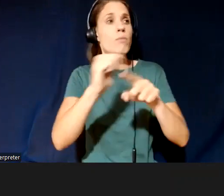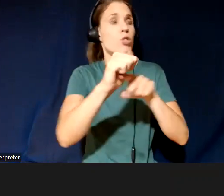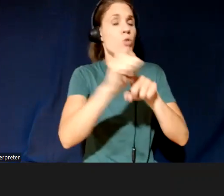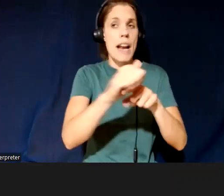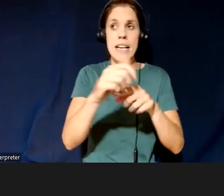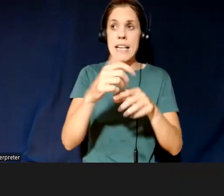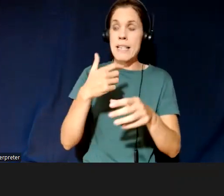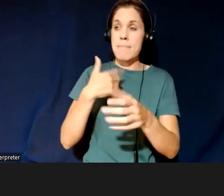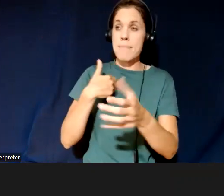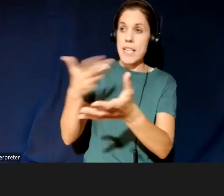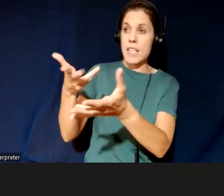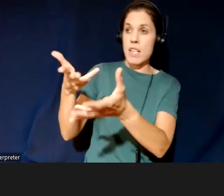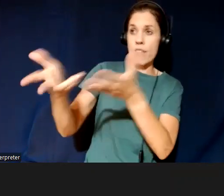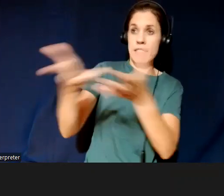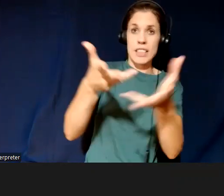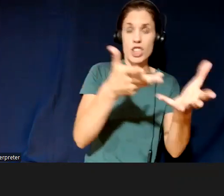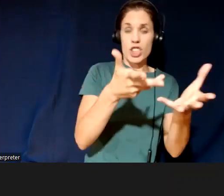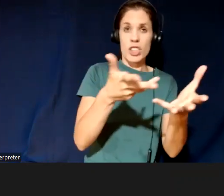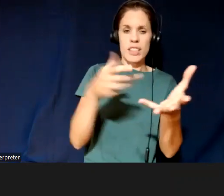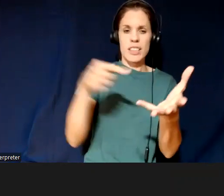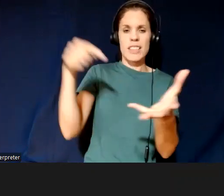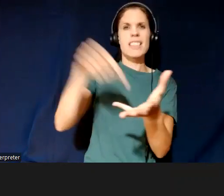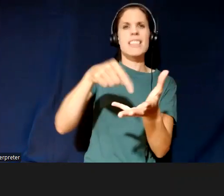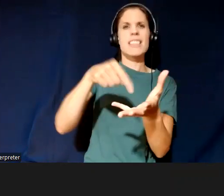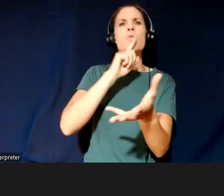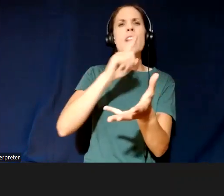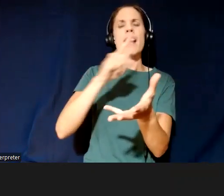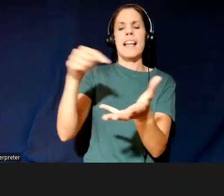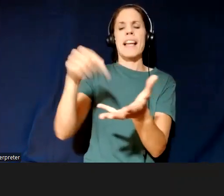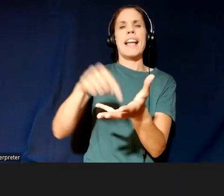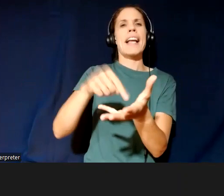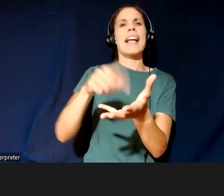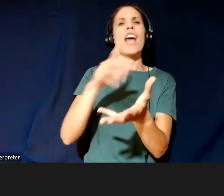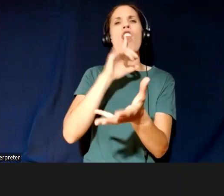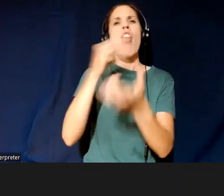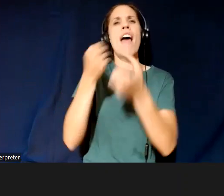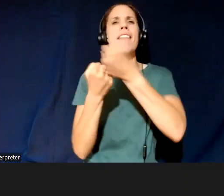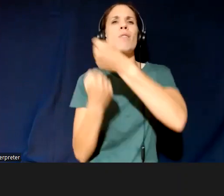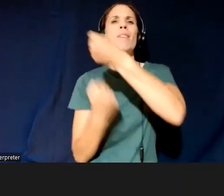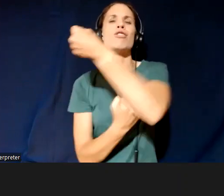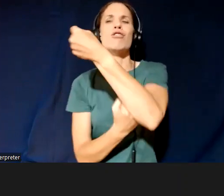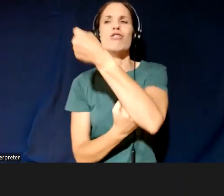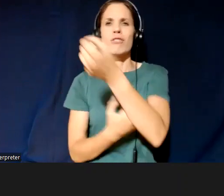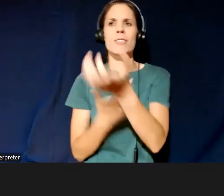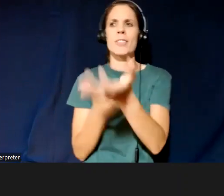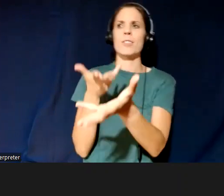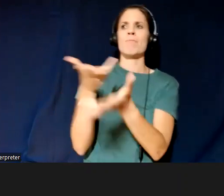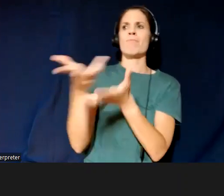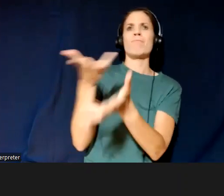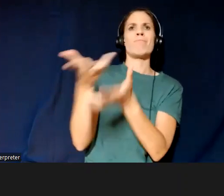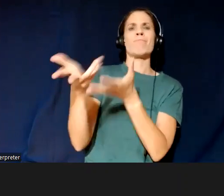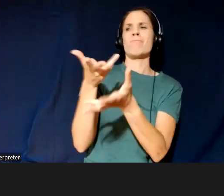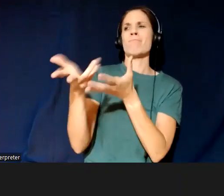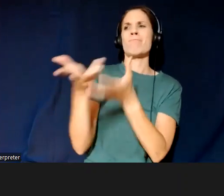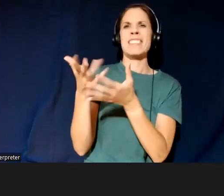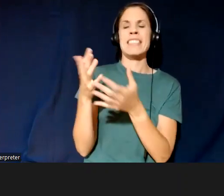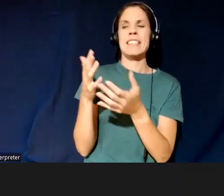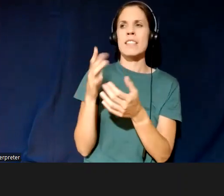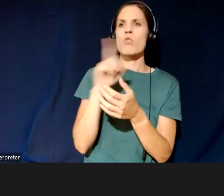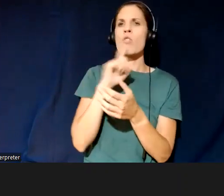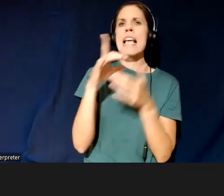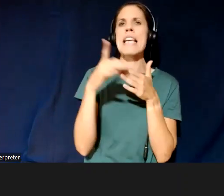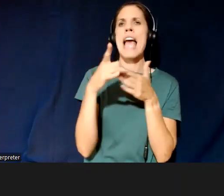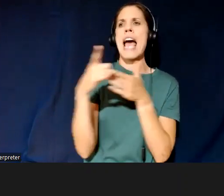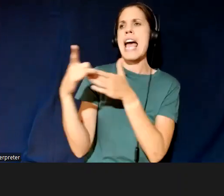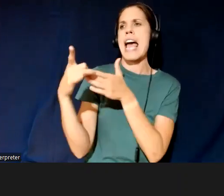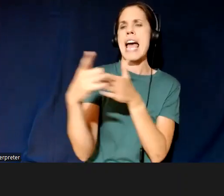that this is meant to be a conversation framework. I mean, this is meant to guide conversation.